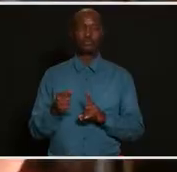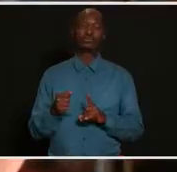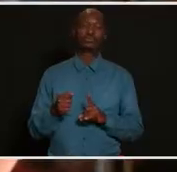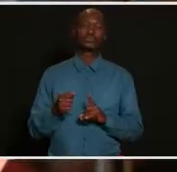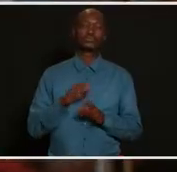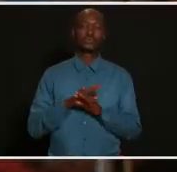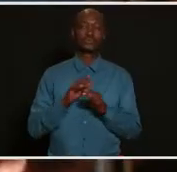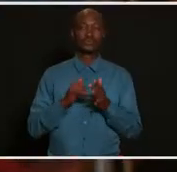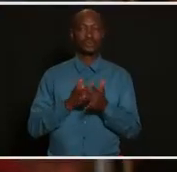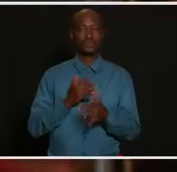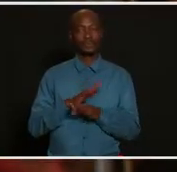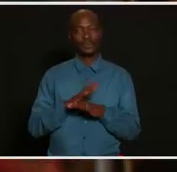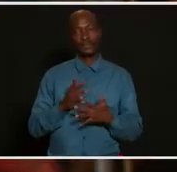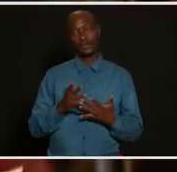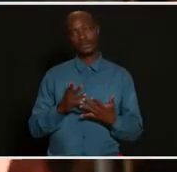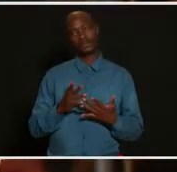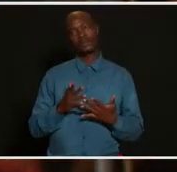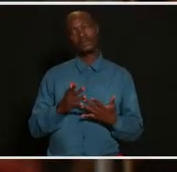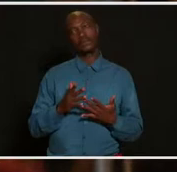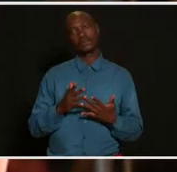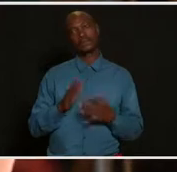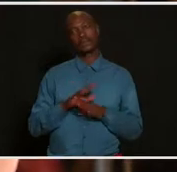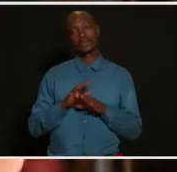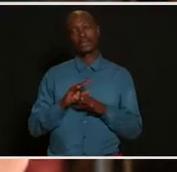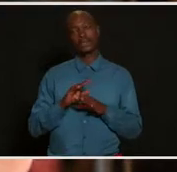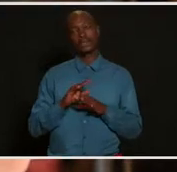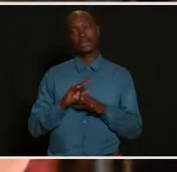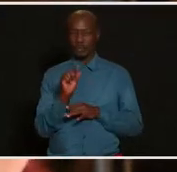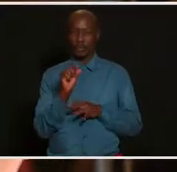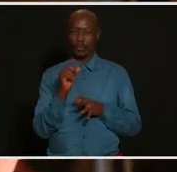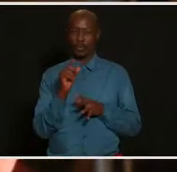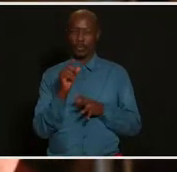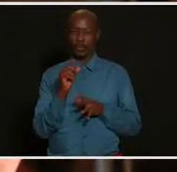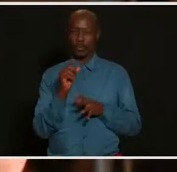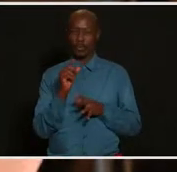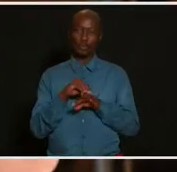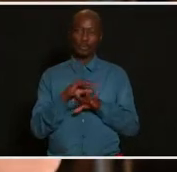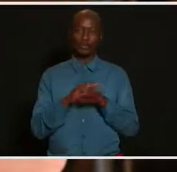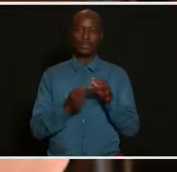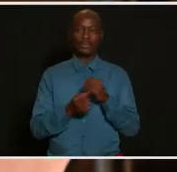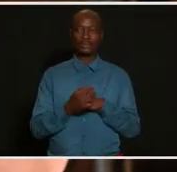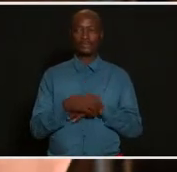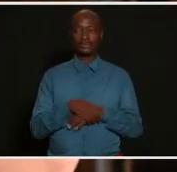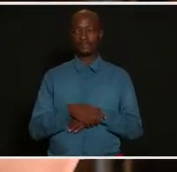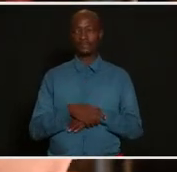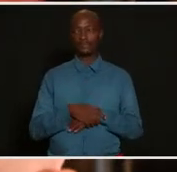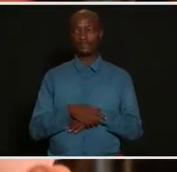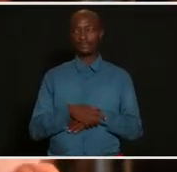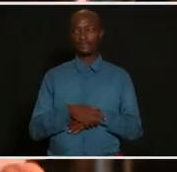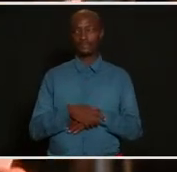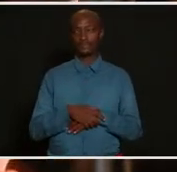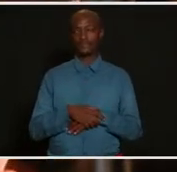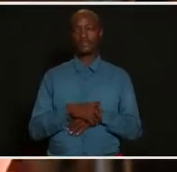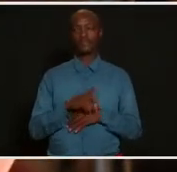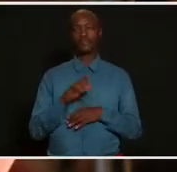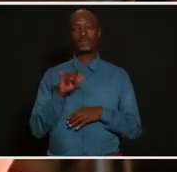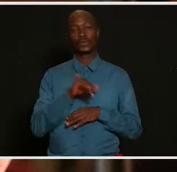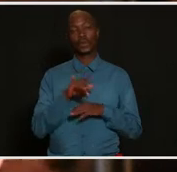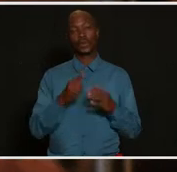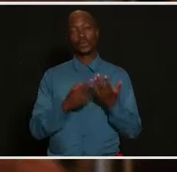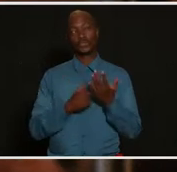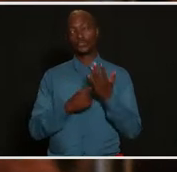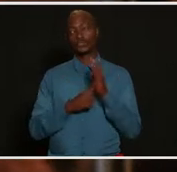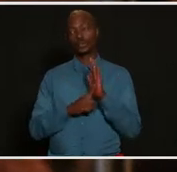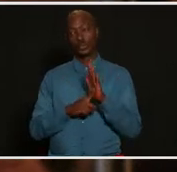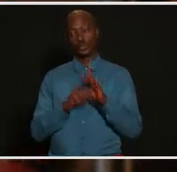just the tip of an iceberg which showed a culture of violence